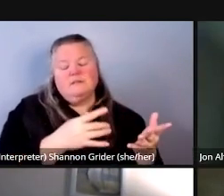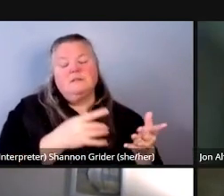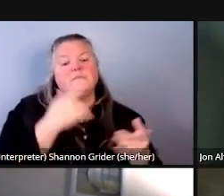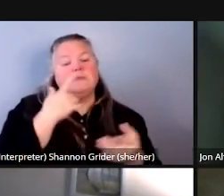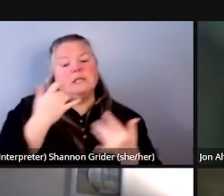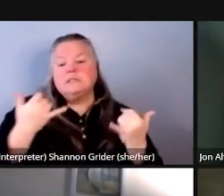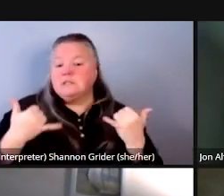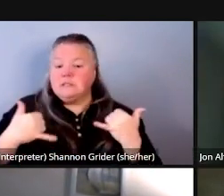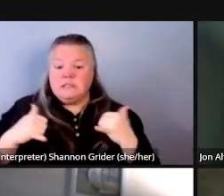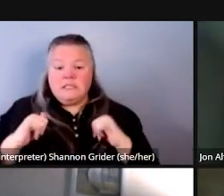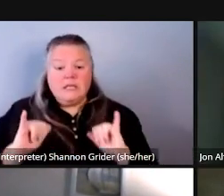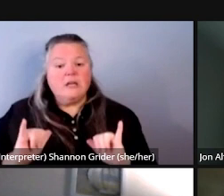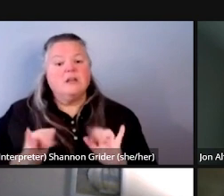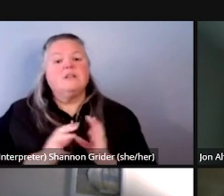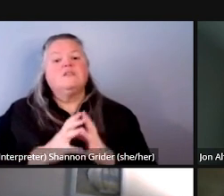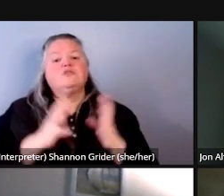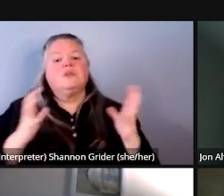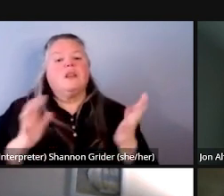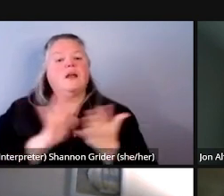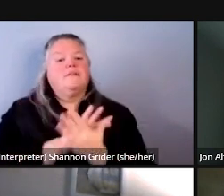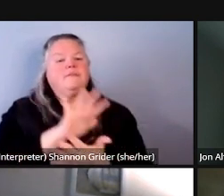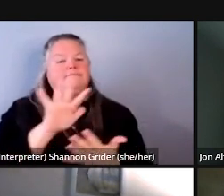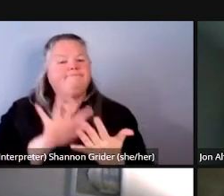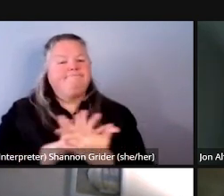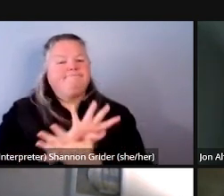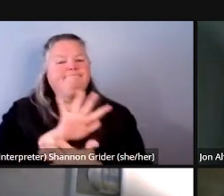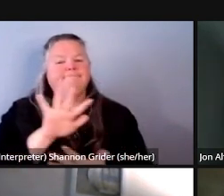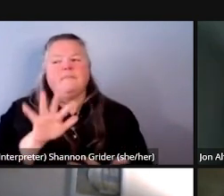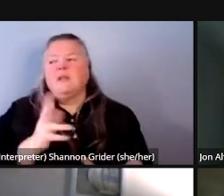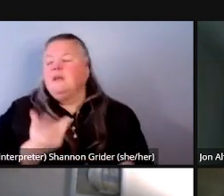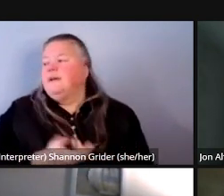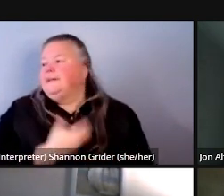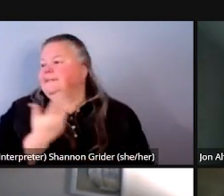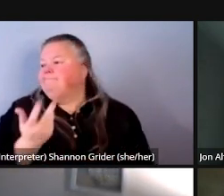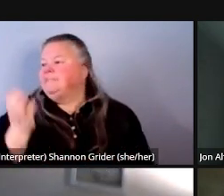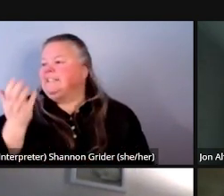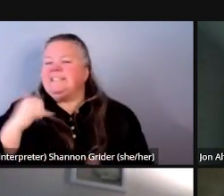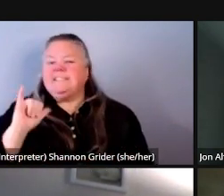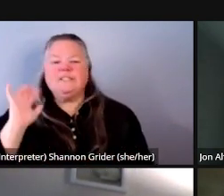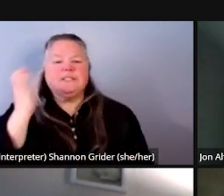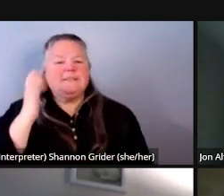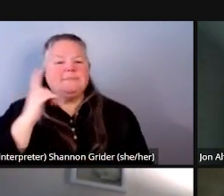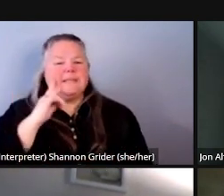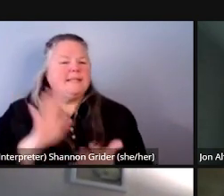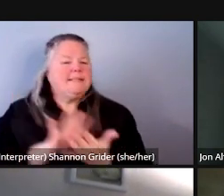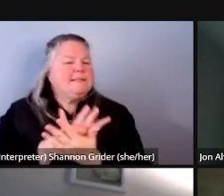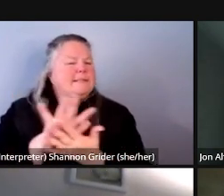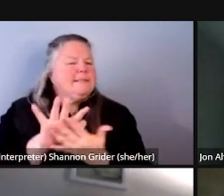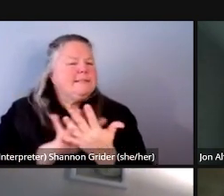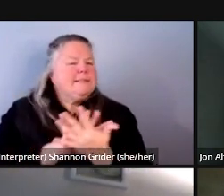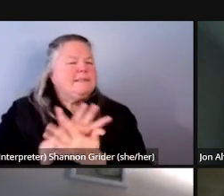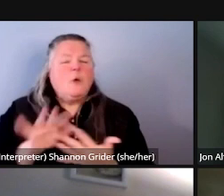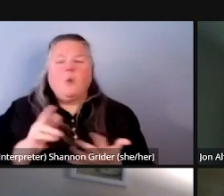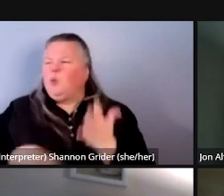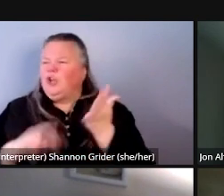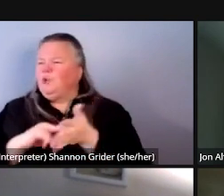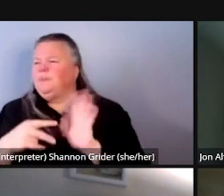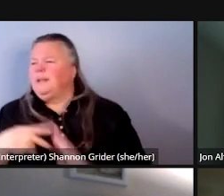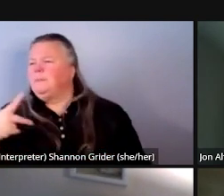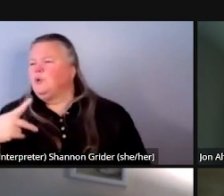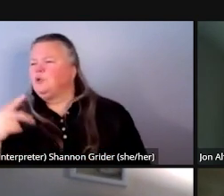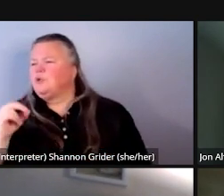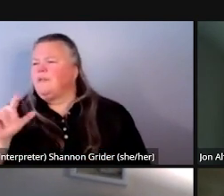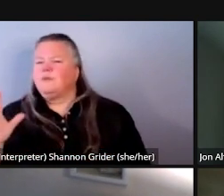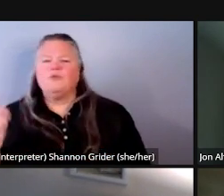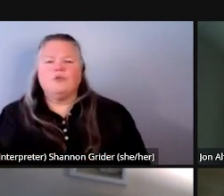still there's a lot of ambiguity. It seems like the term is a little ambiguous. What do you mean when you say portrait of a learner? So